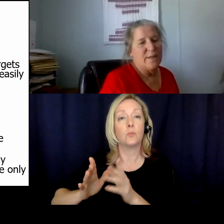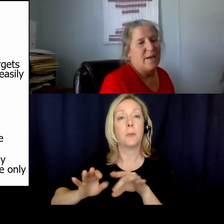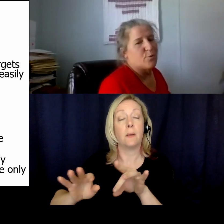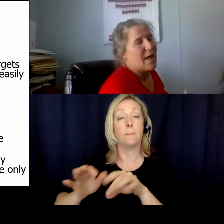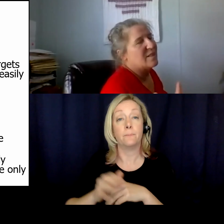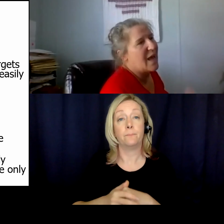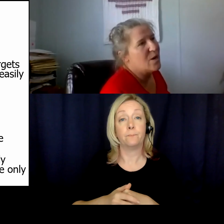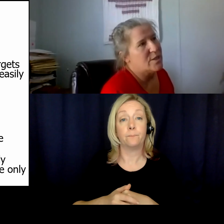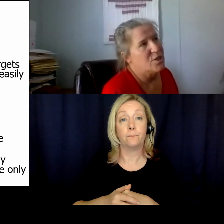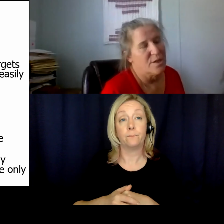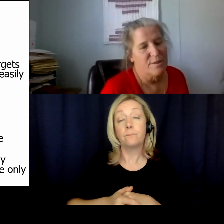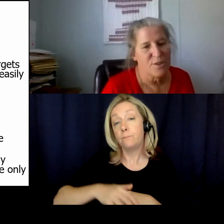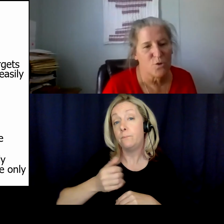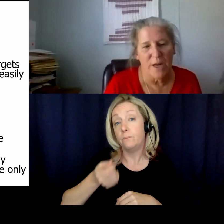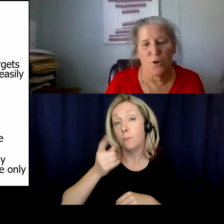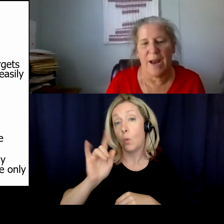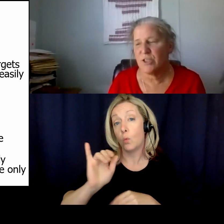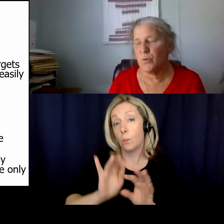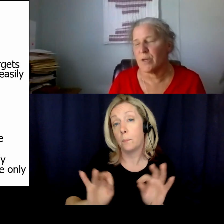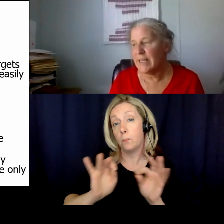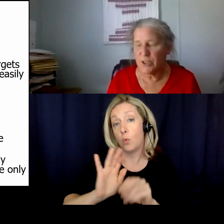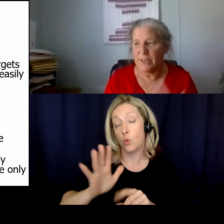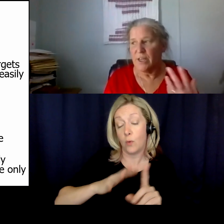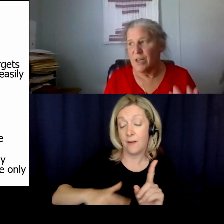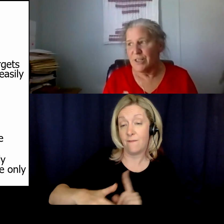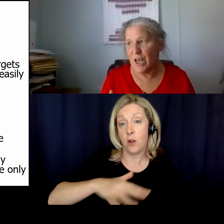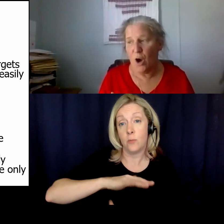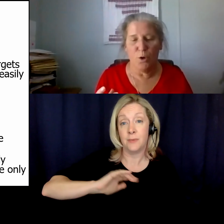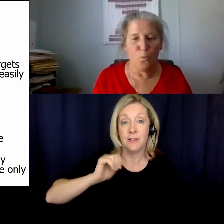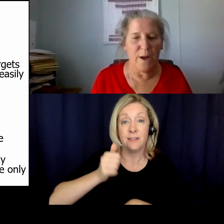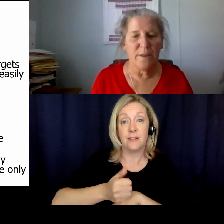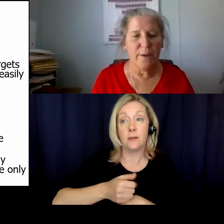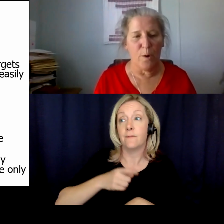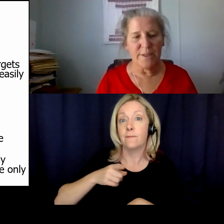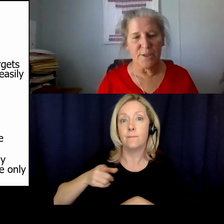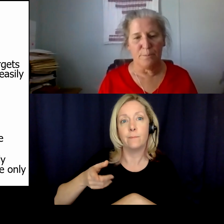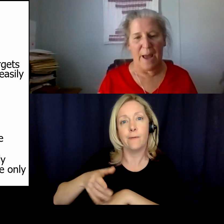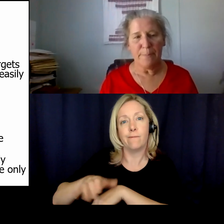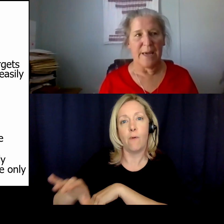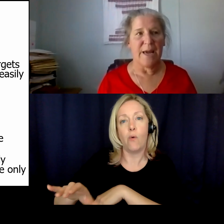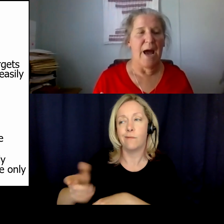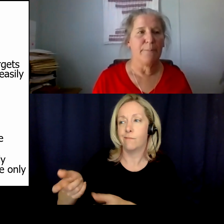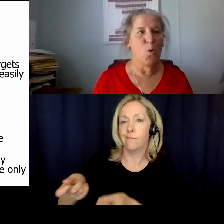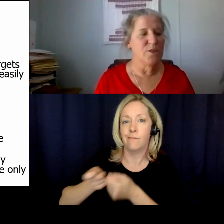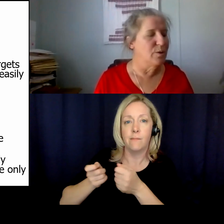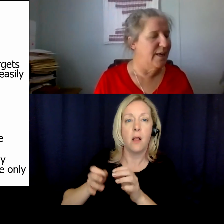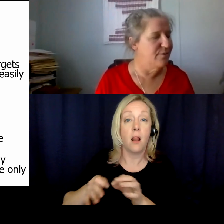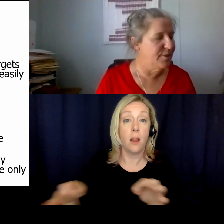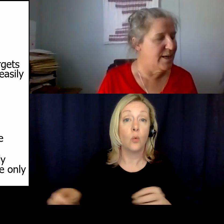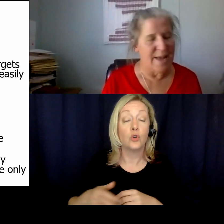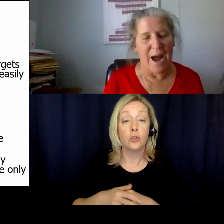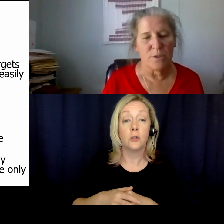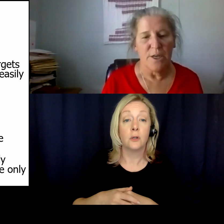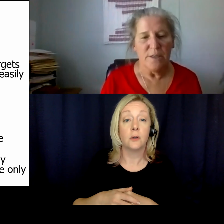a real need for that language structure as you are teaching. So you really want to, maybe I'm going to